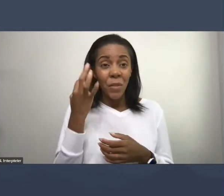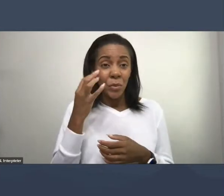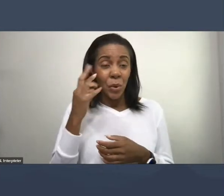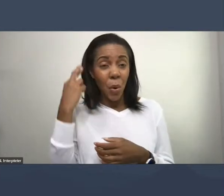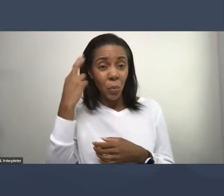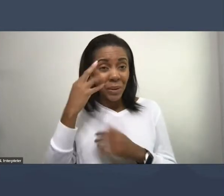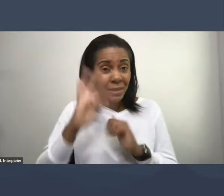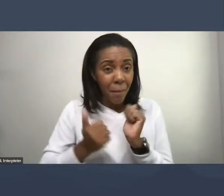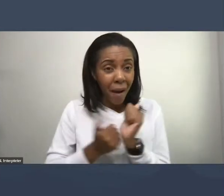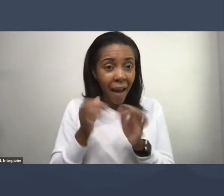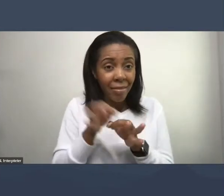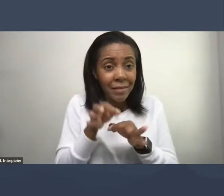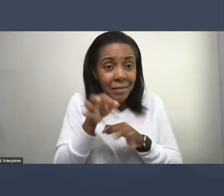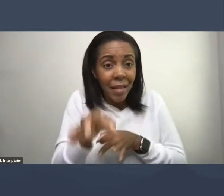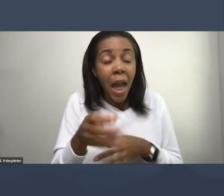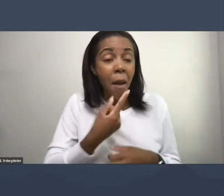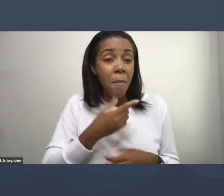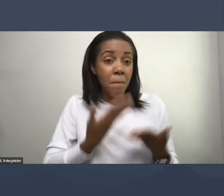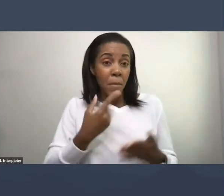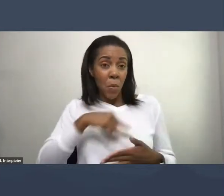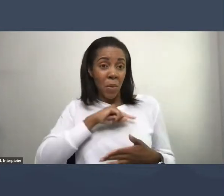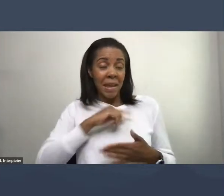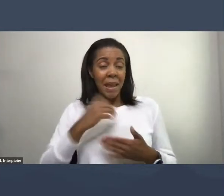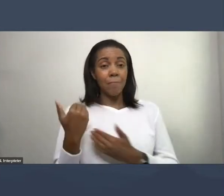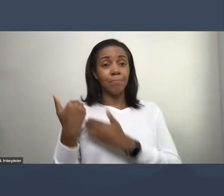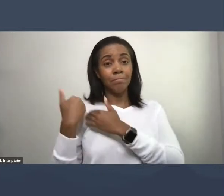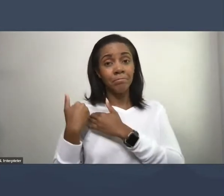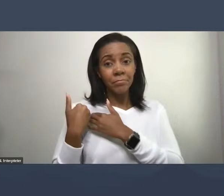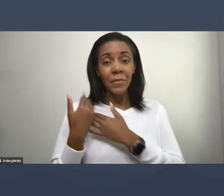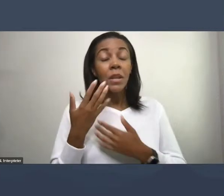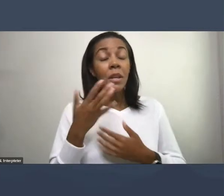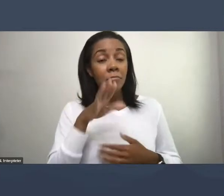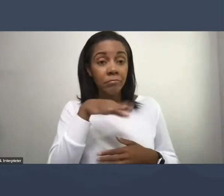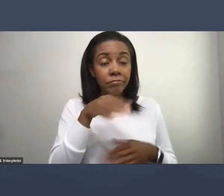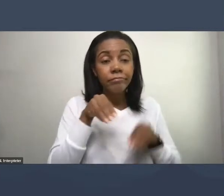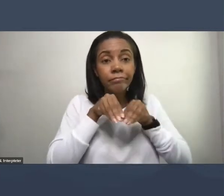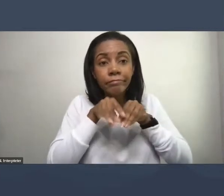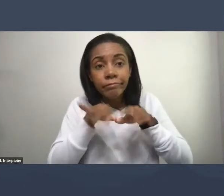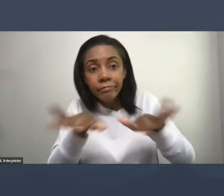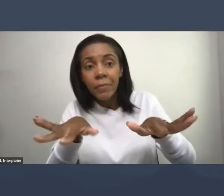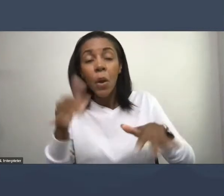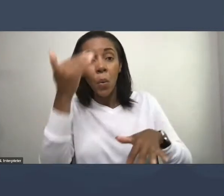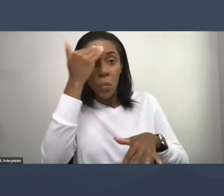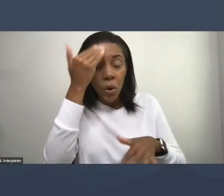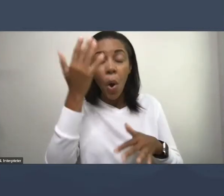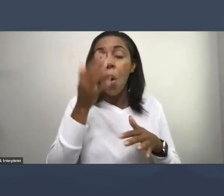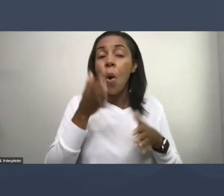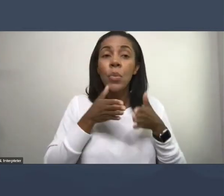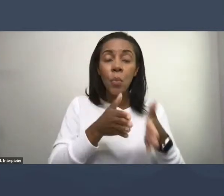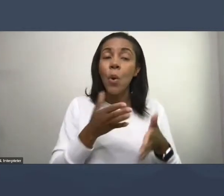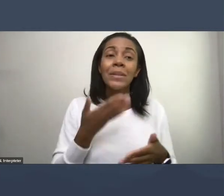put it out through our channels to say, look, we know that the road's in bad shape. We have you on the schedule, but